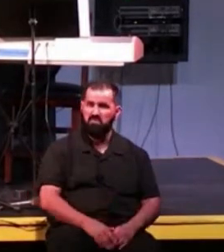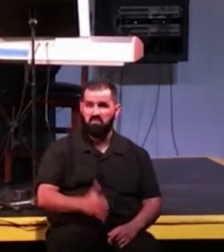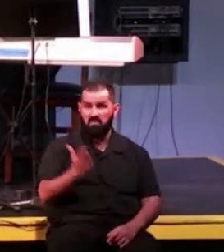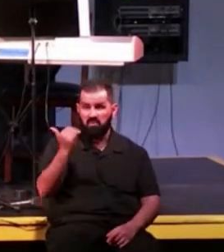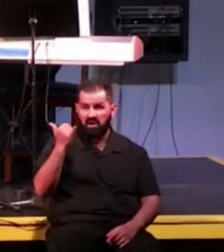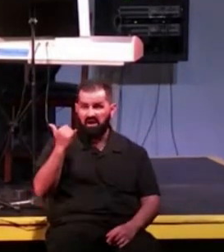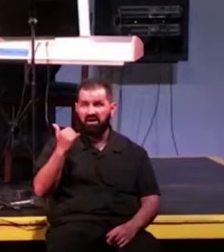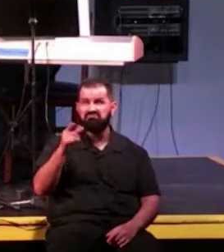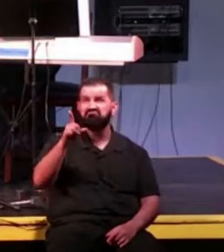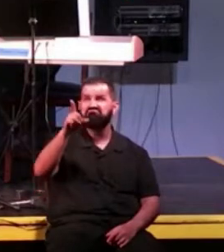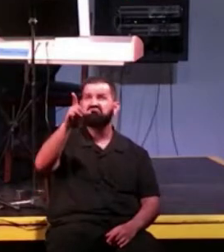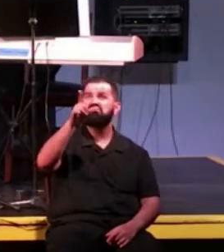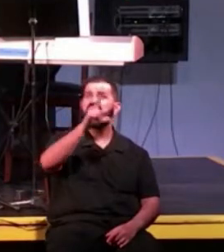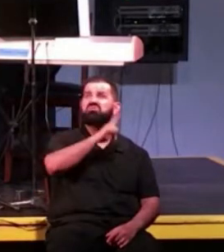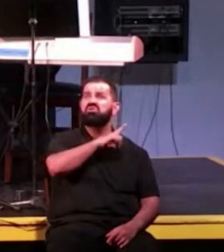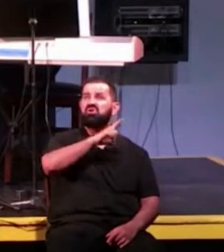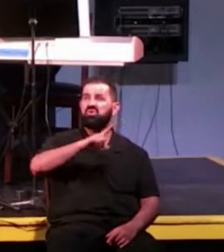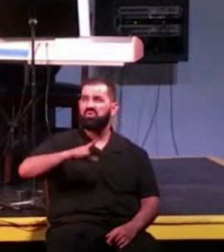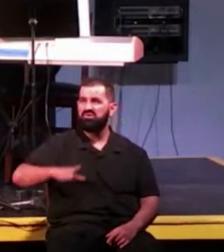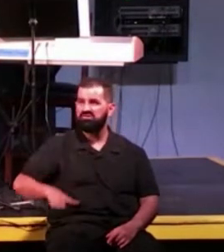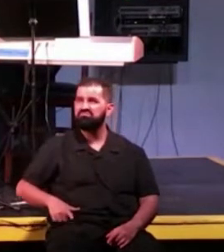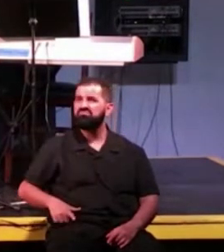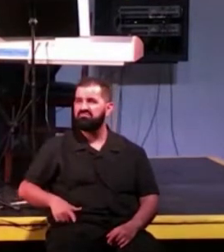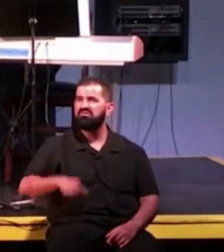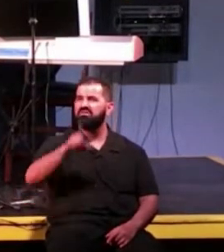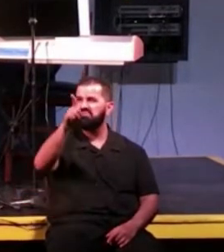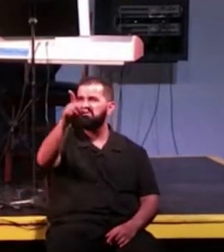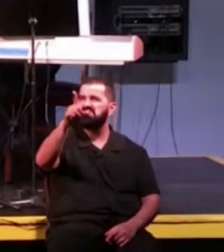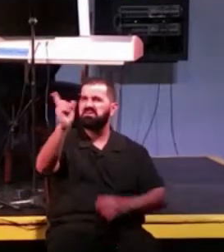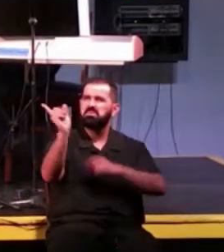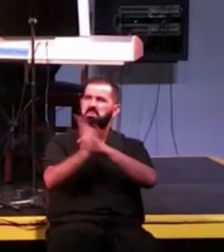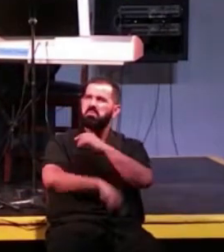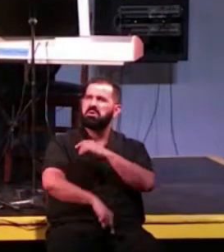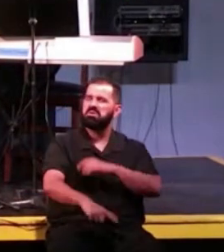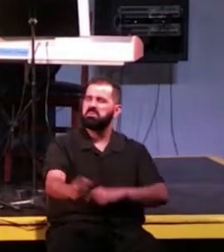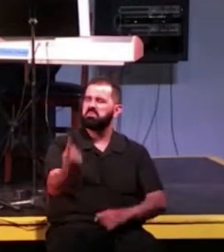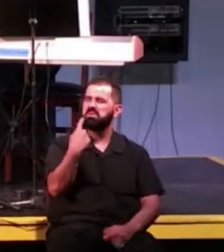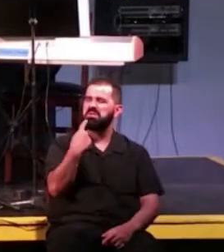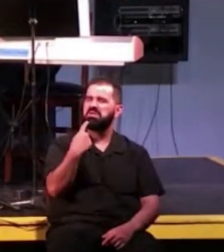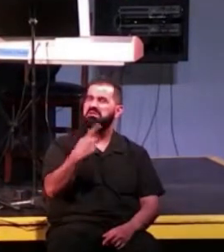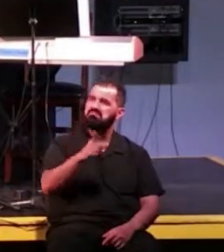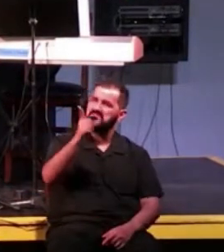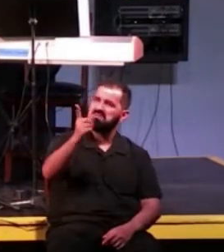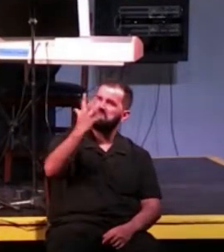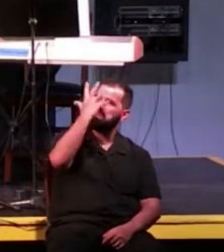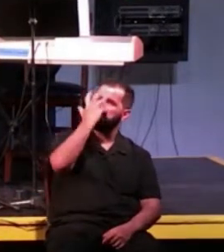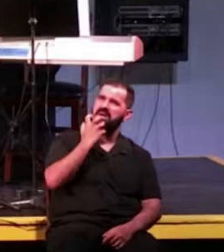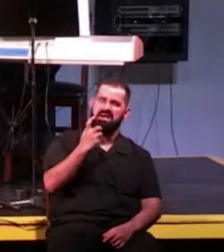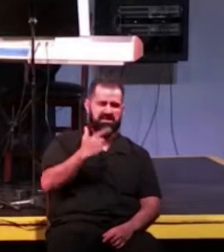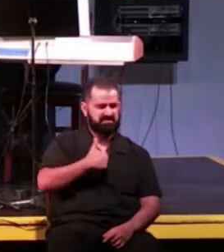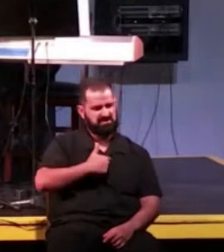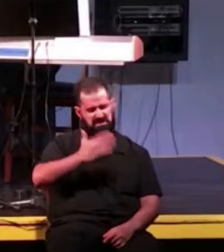because the Lord, he's against me. He's mad at me.